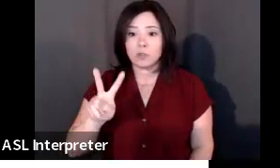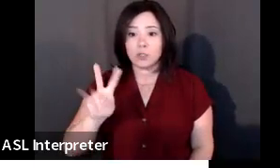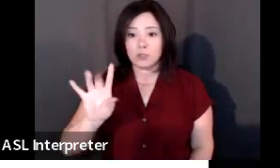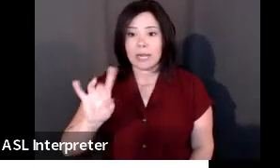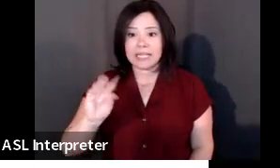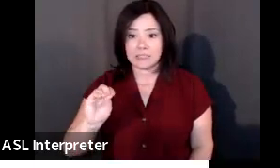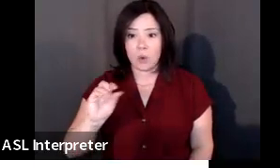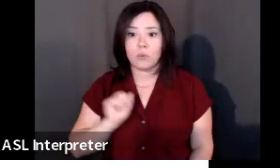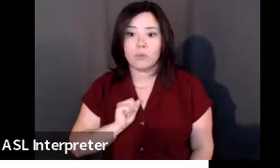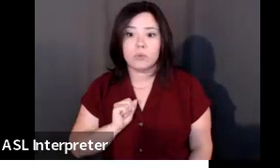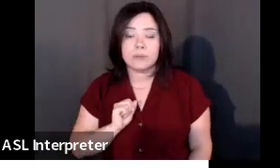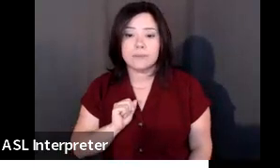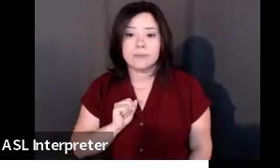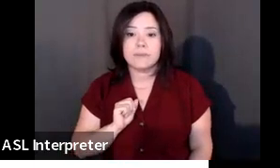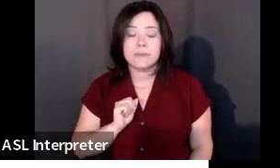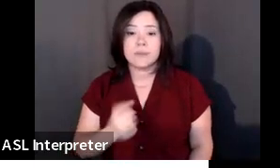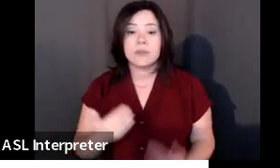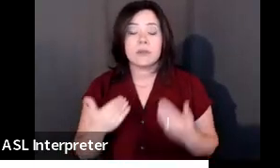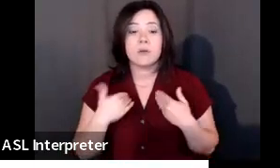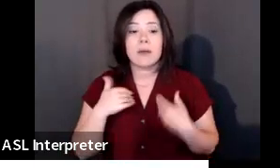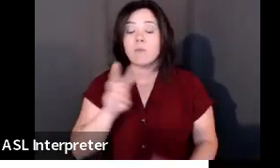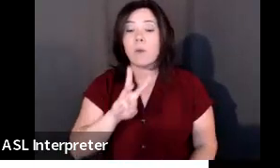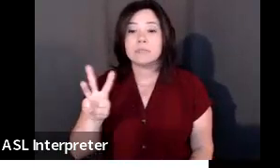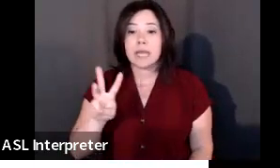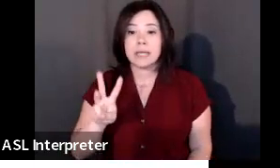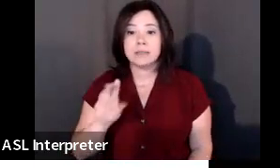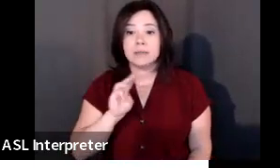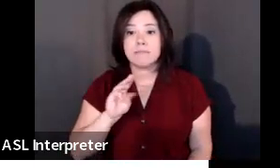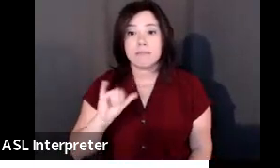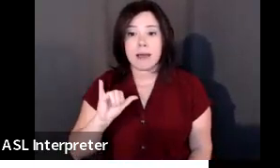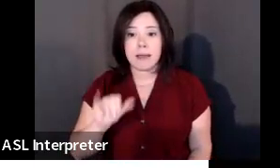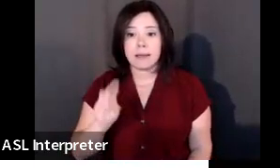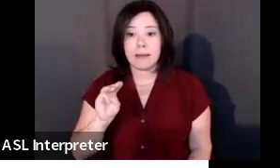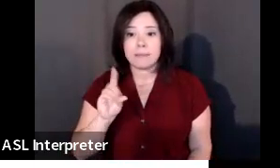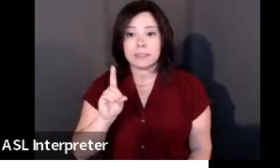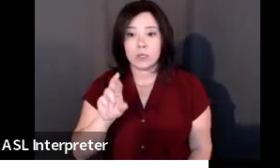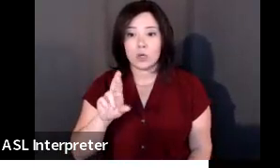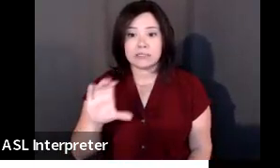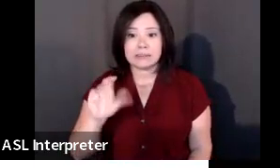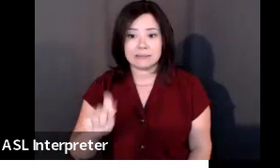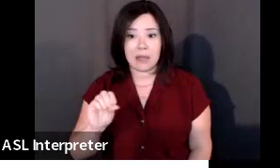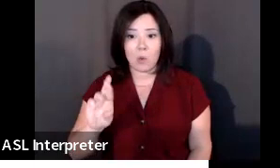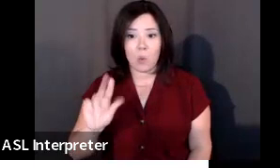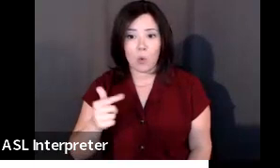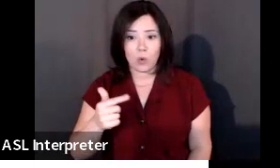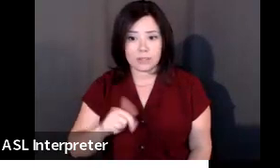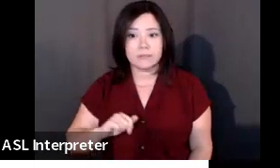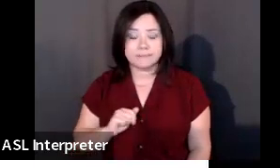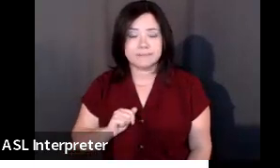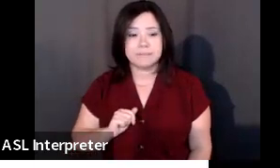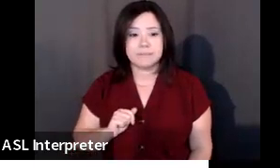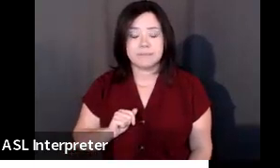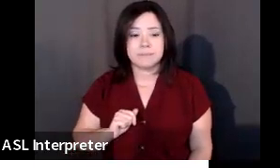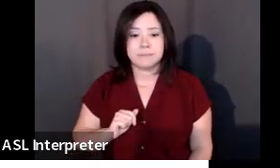800-578-0280. And then we've got our web address on there, which is mymdrc.org, and that's